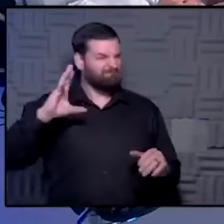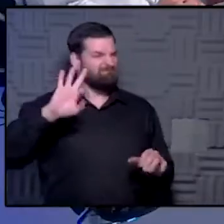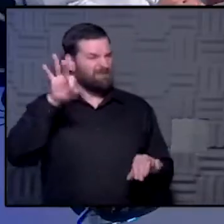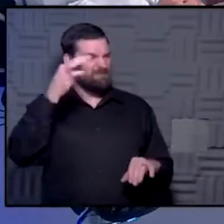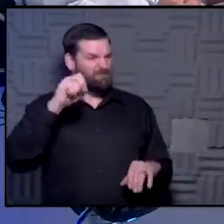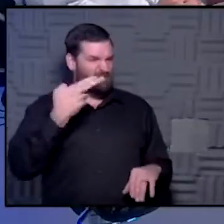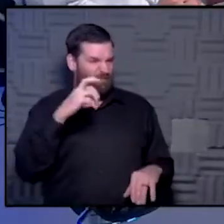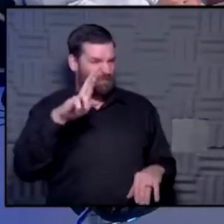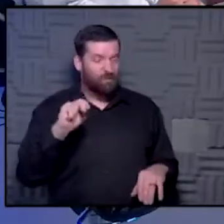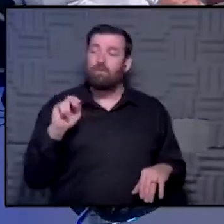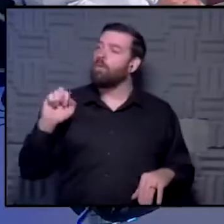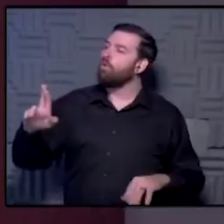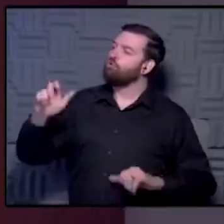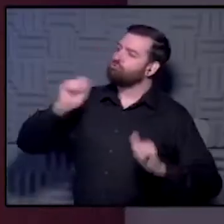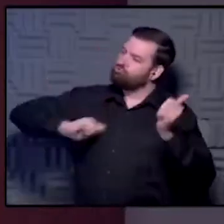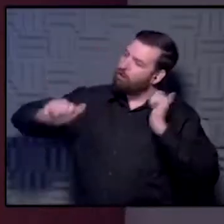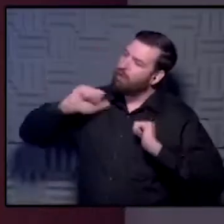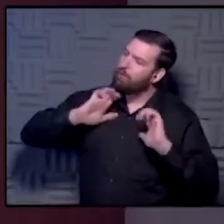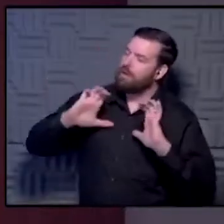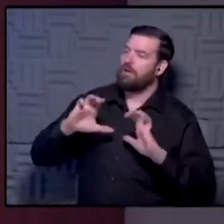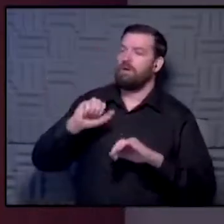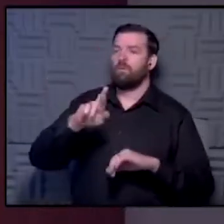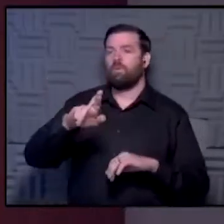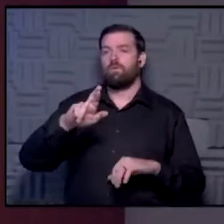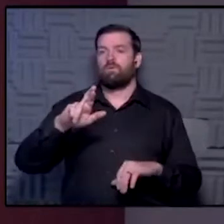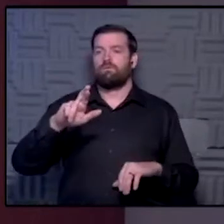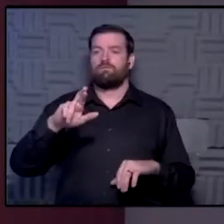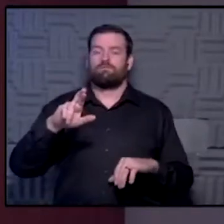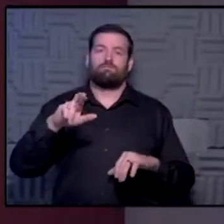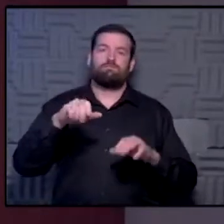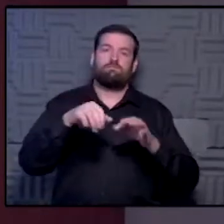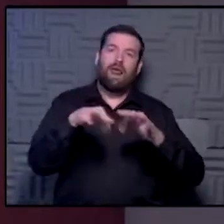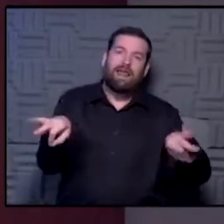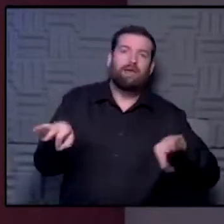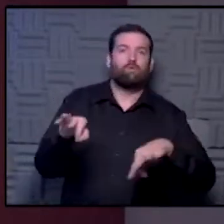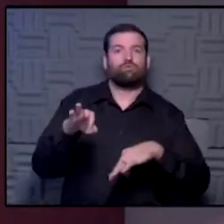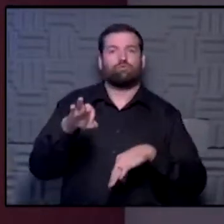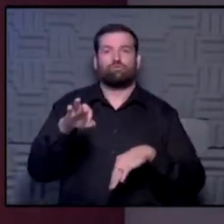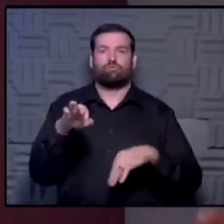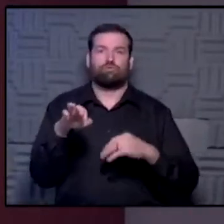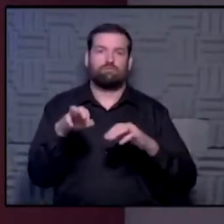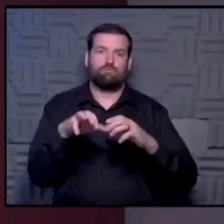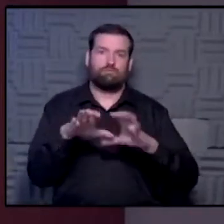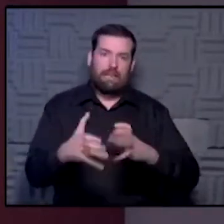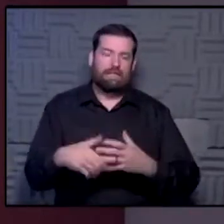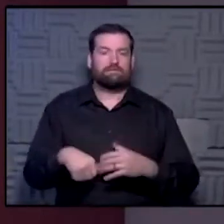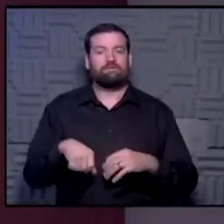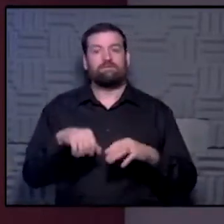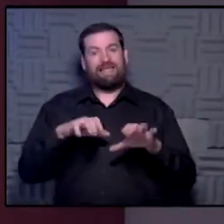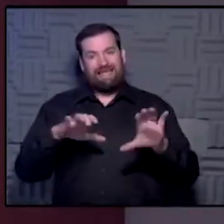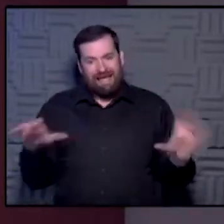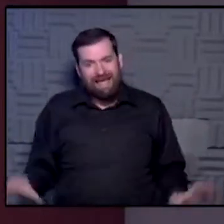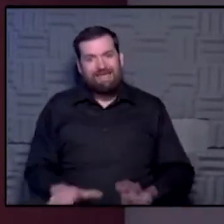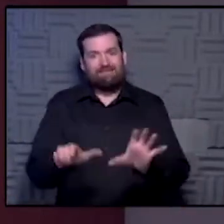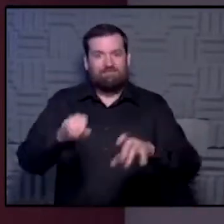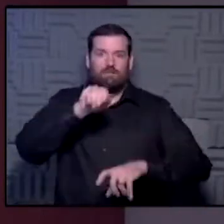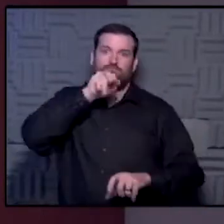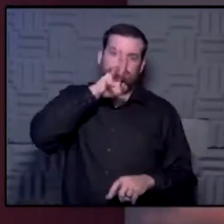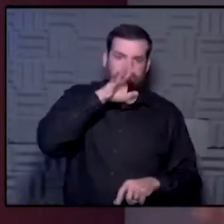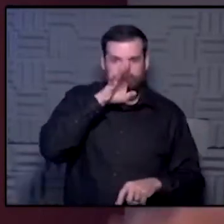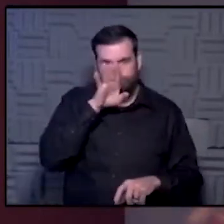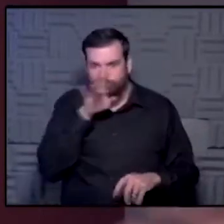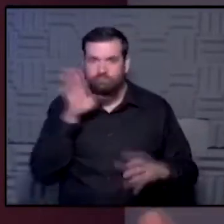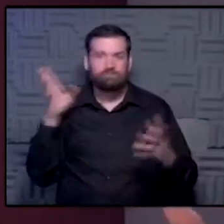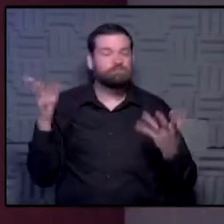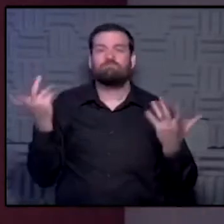understand. Or if you're in a drama class, or if you're in a speech class or a language class where you're actively talking, and